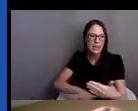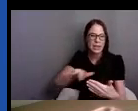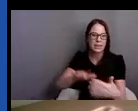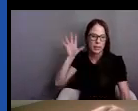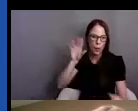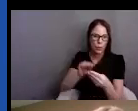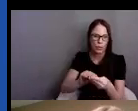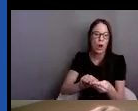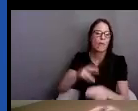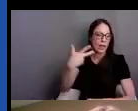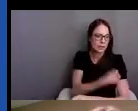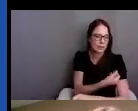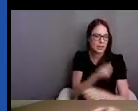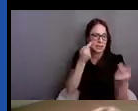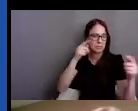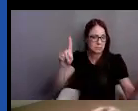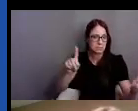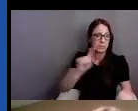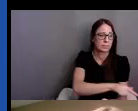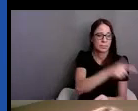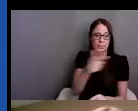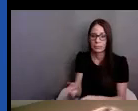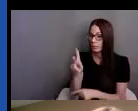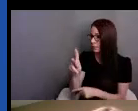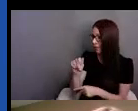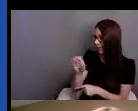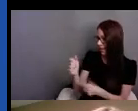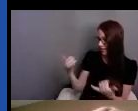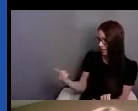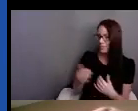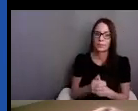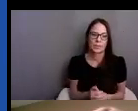effectiveness. And with that, I will hand it over to Kate.